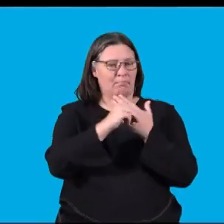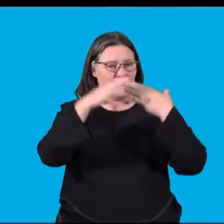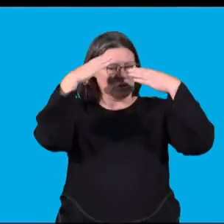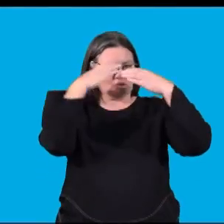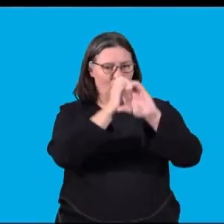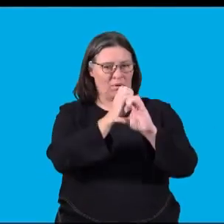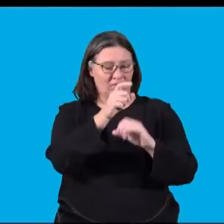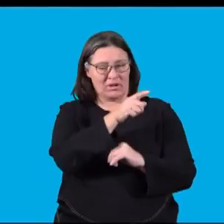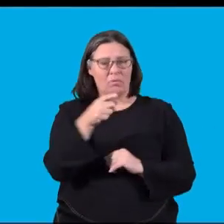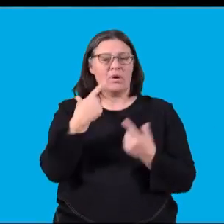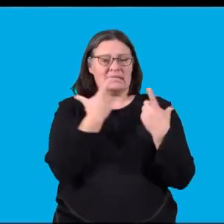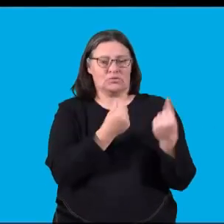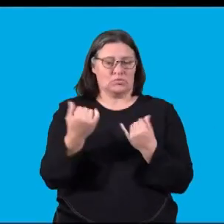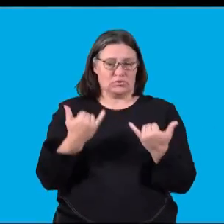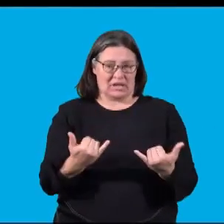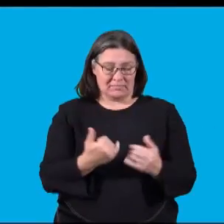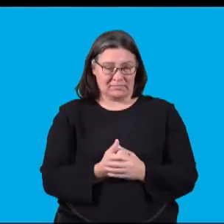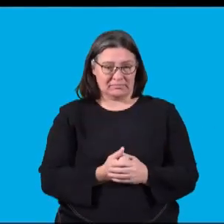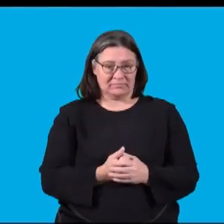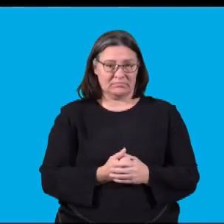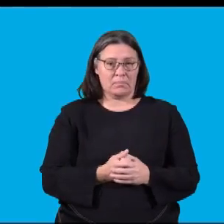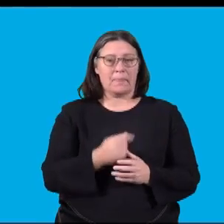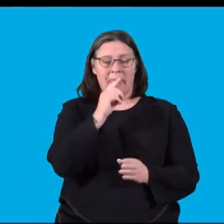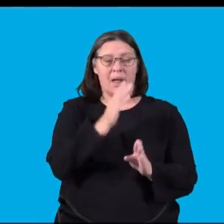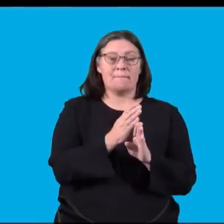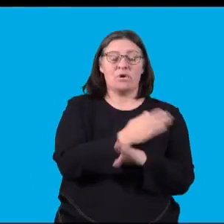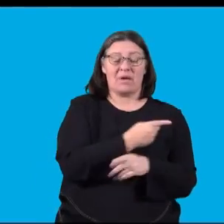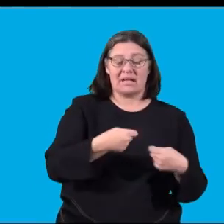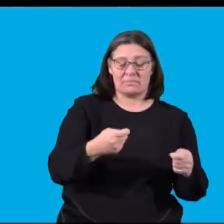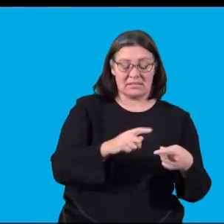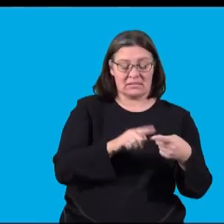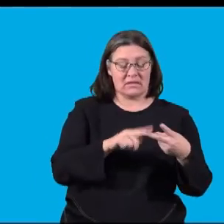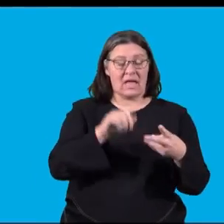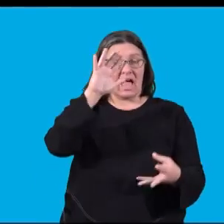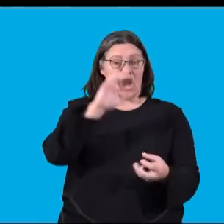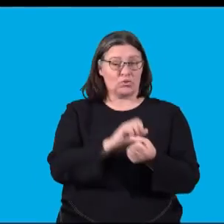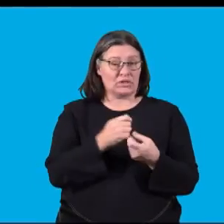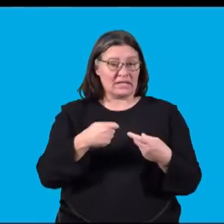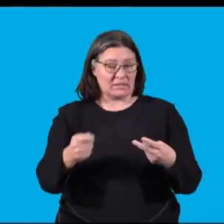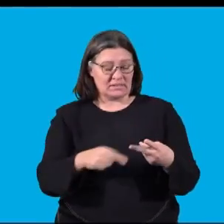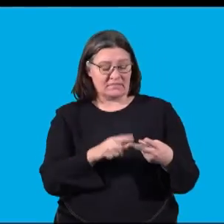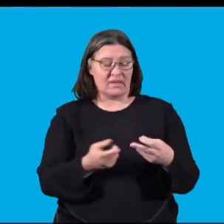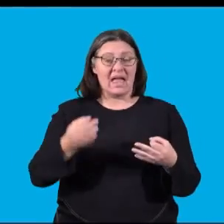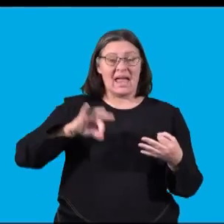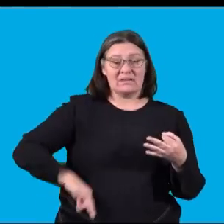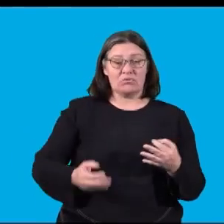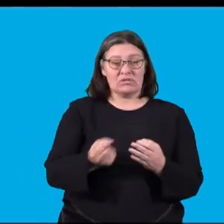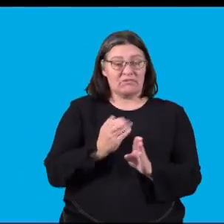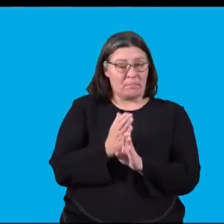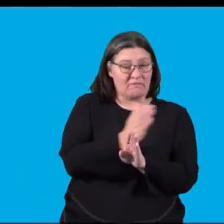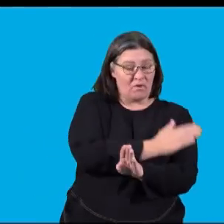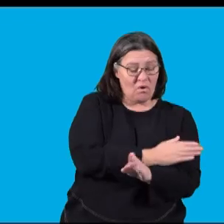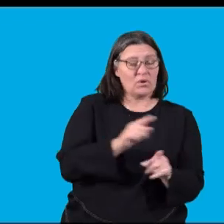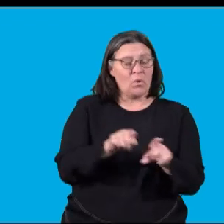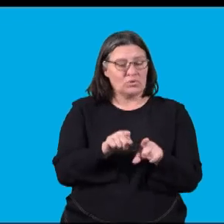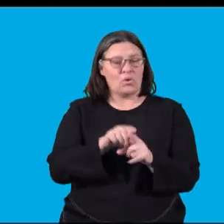recap of the things that we have done. I've looked at prepaid expenses, accrued expenses, income received in advance,